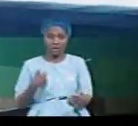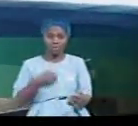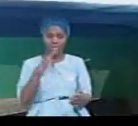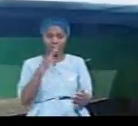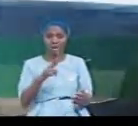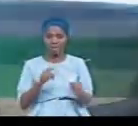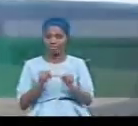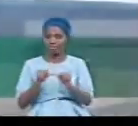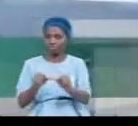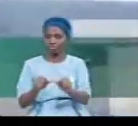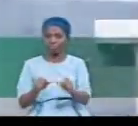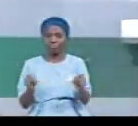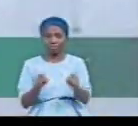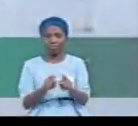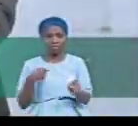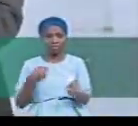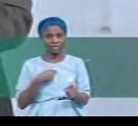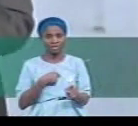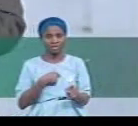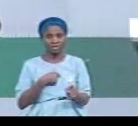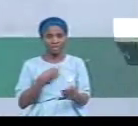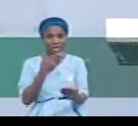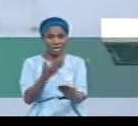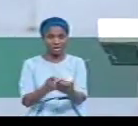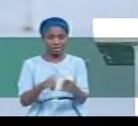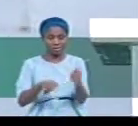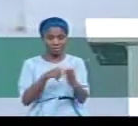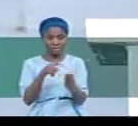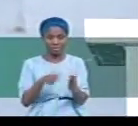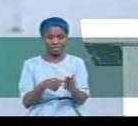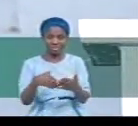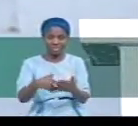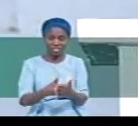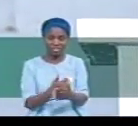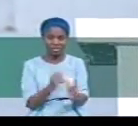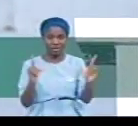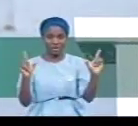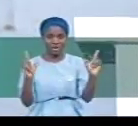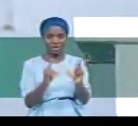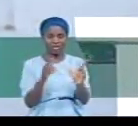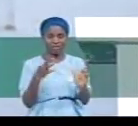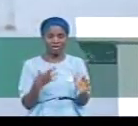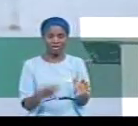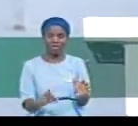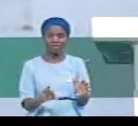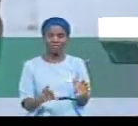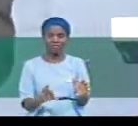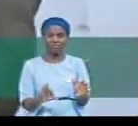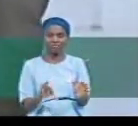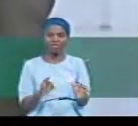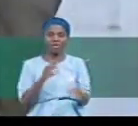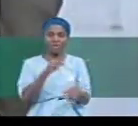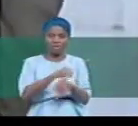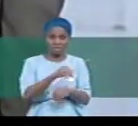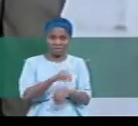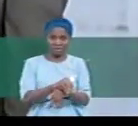we get to this new level of ministry, It looks like the